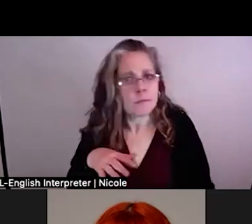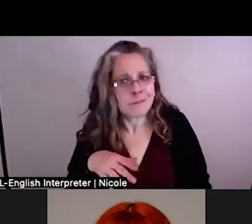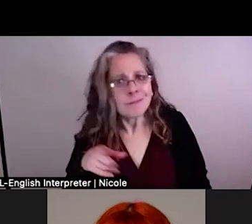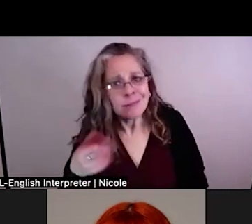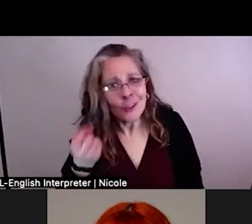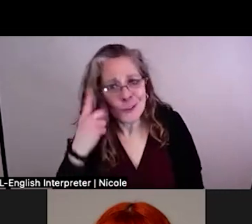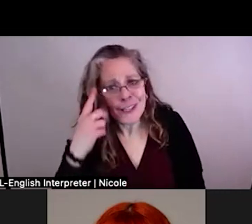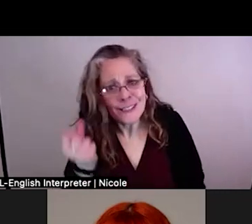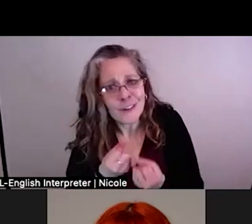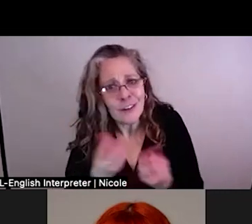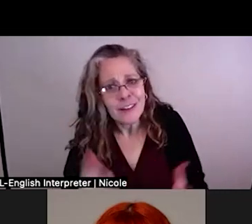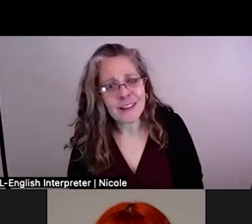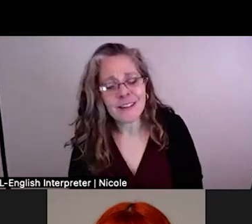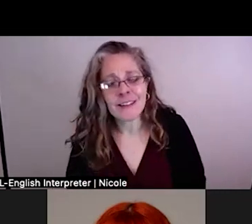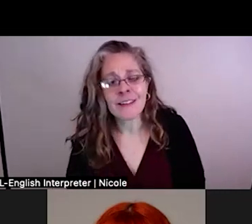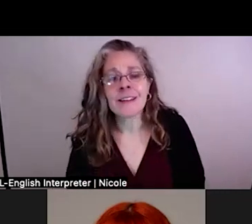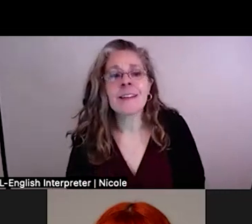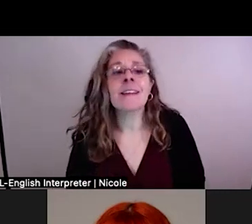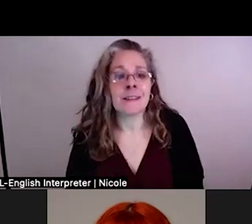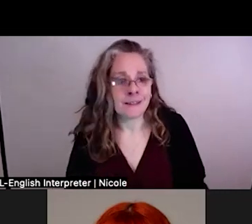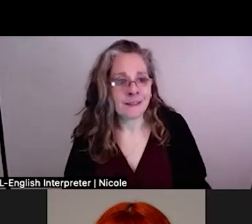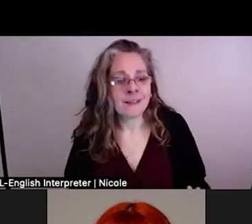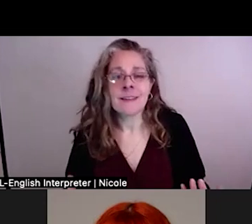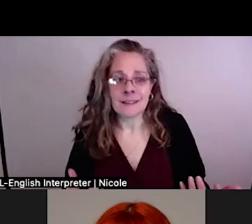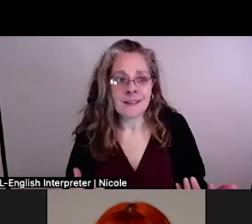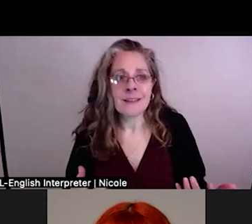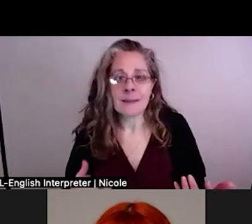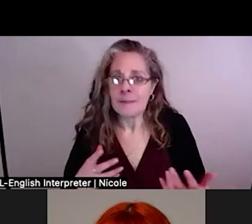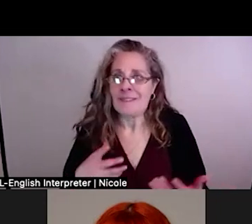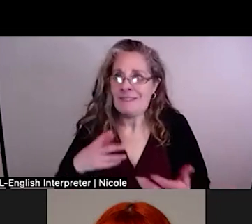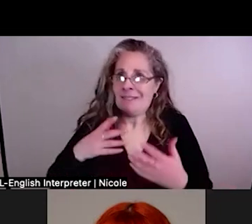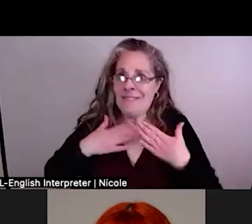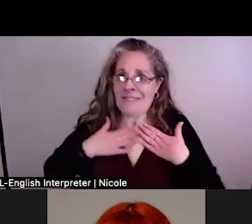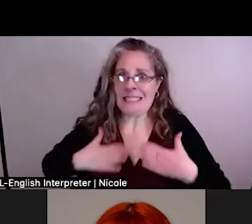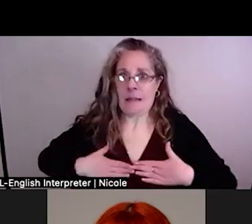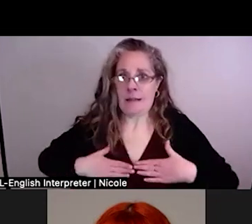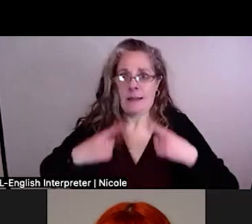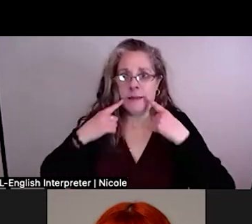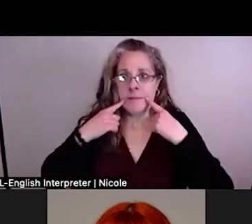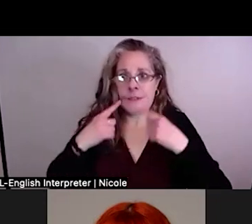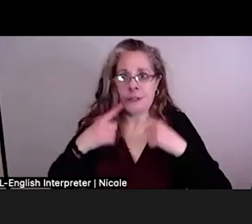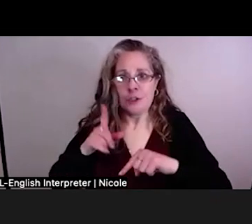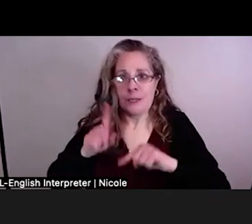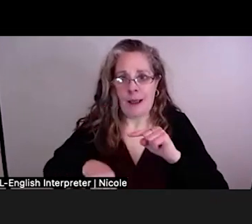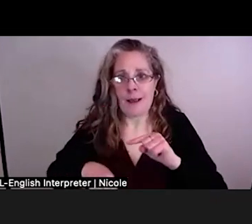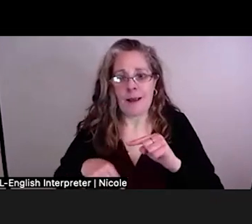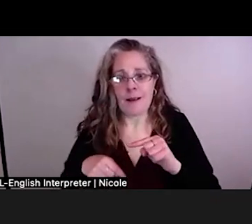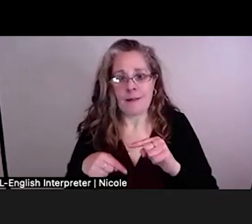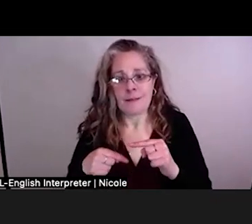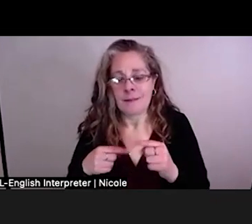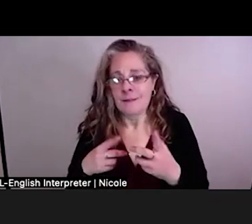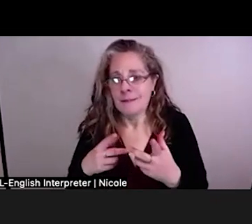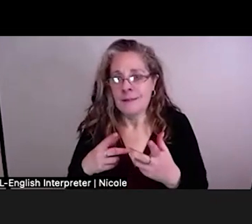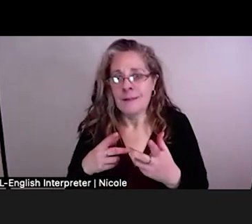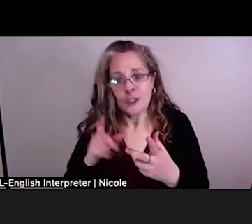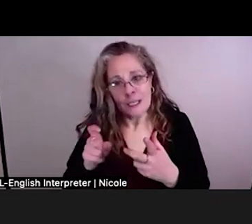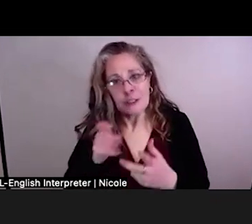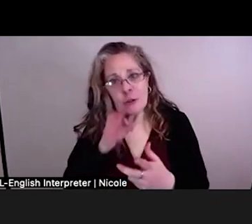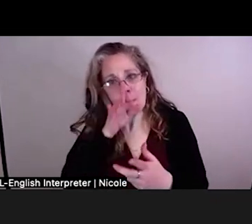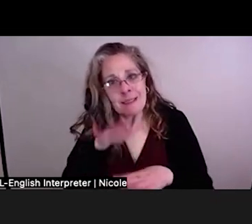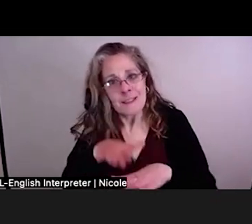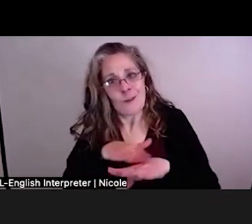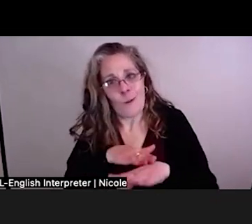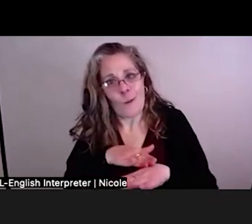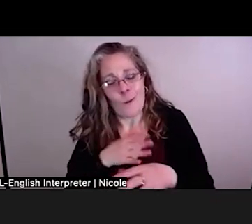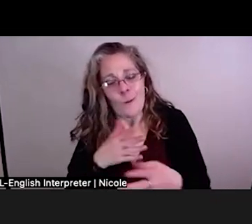Yeah. But because literally physically, right, she just had to speak very slow, and she couldn't